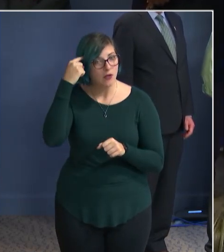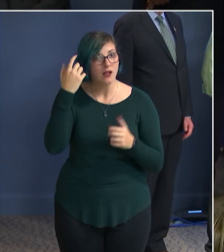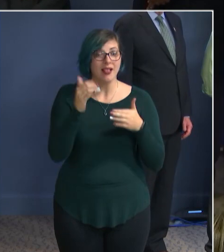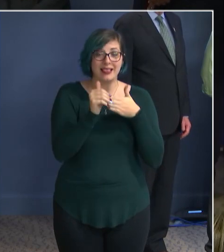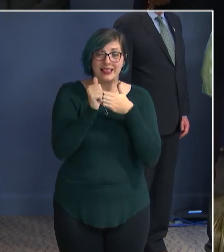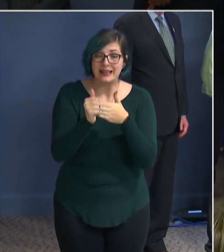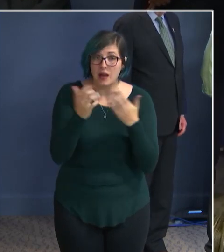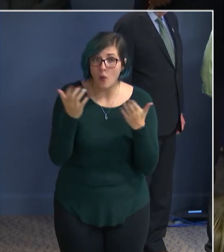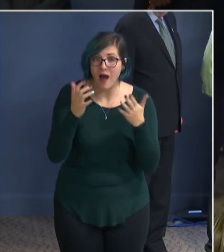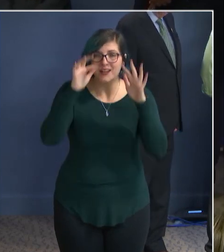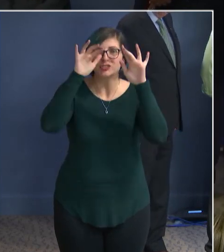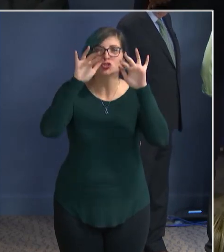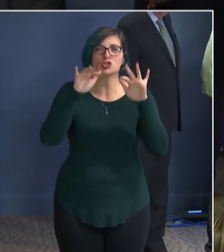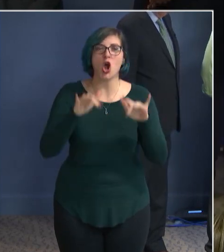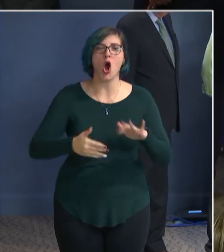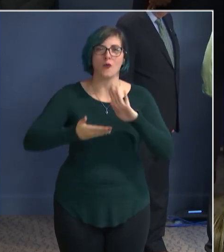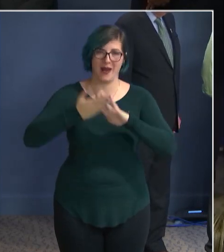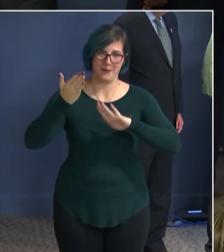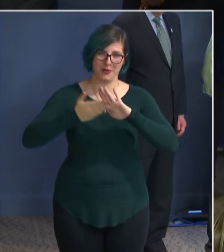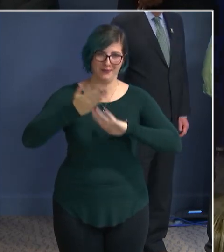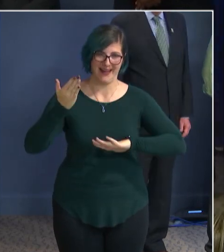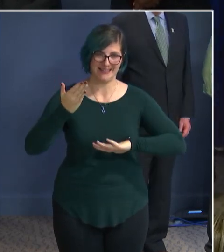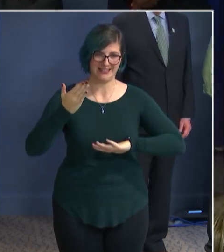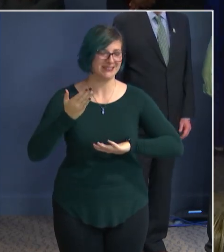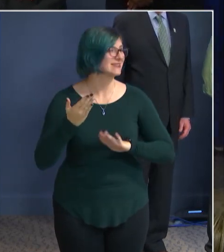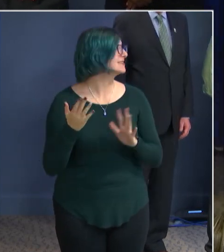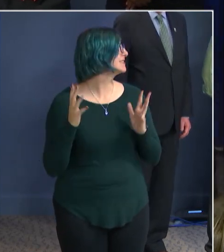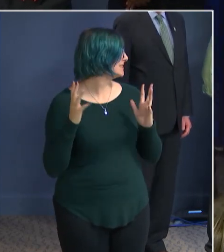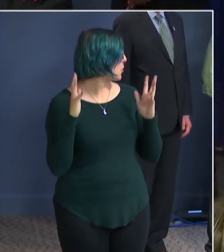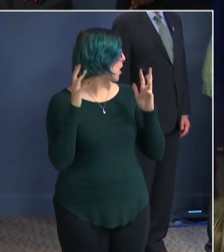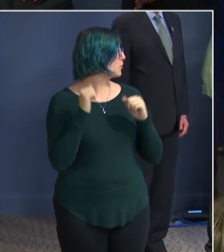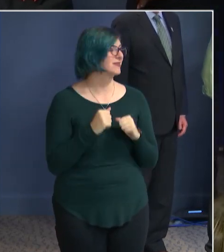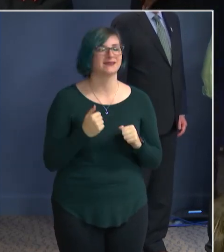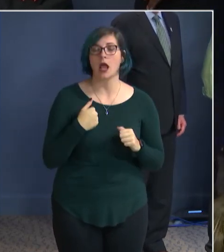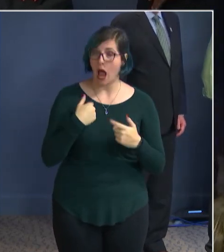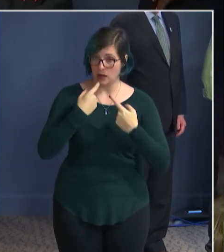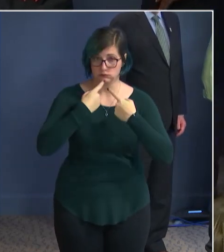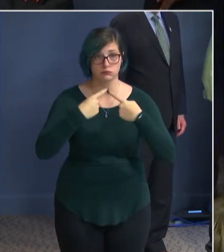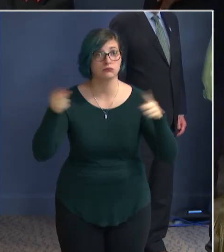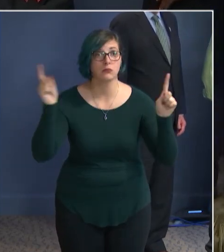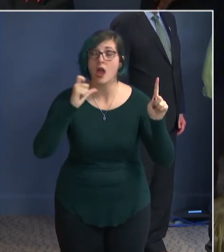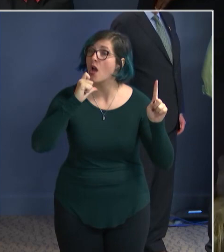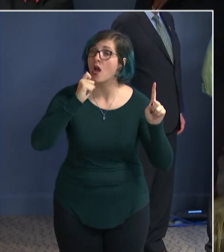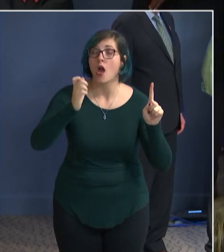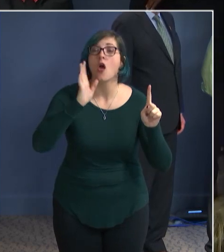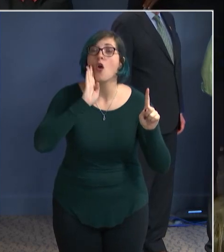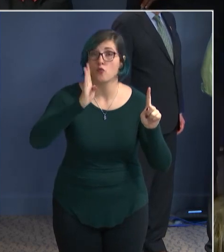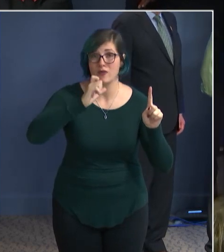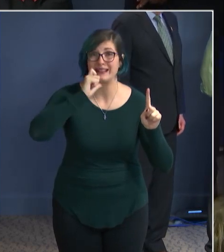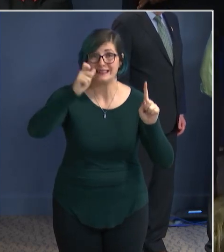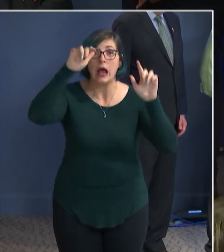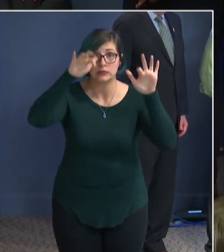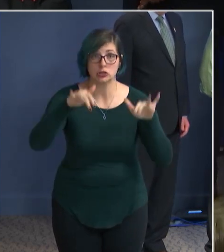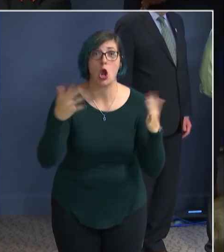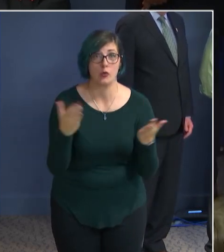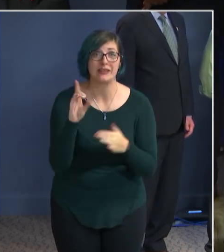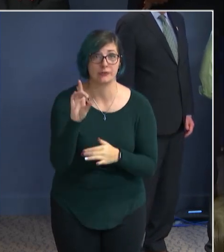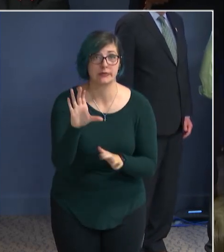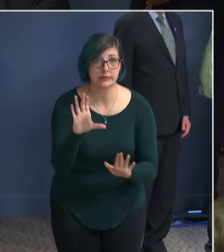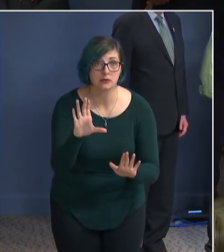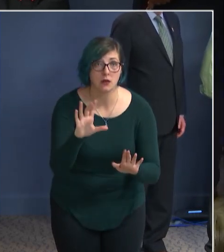snow operations. Now, I have declared that it will not snow in the district, but if it